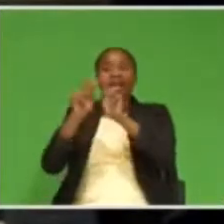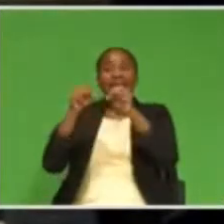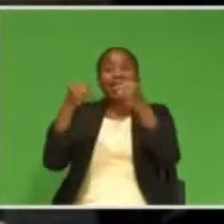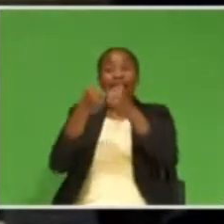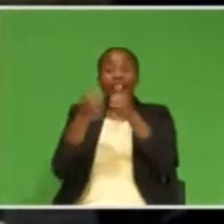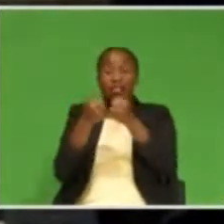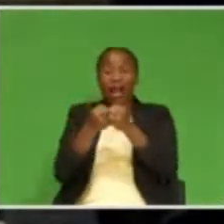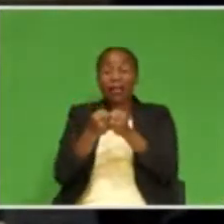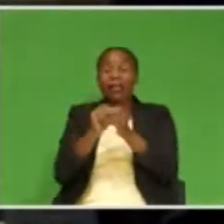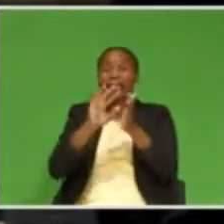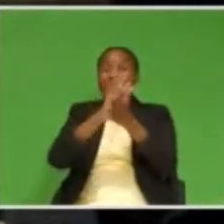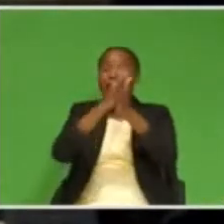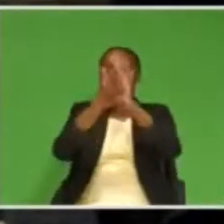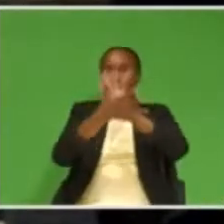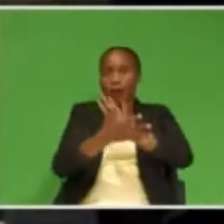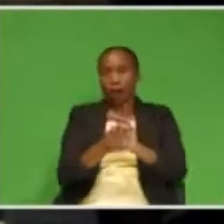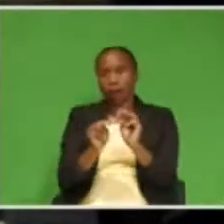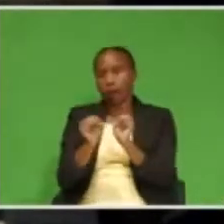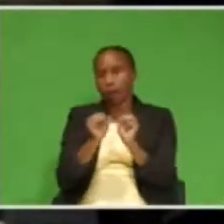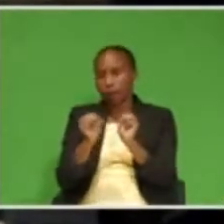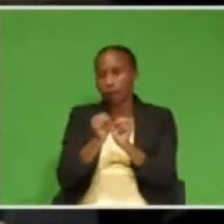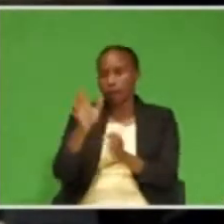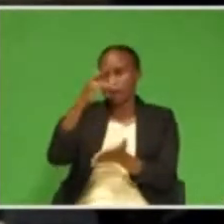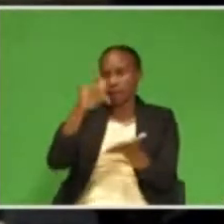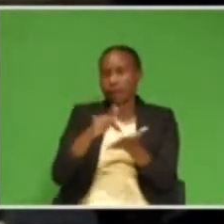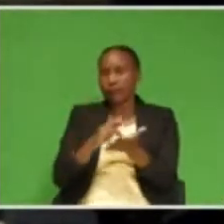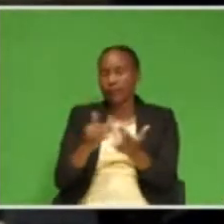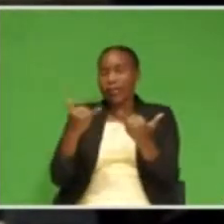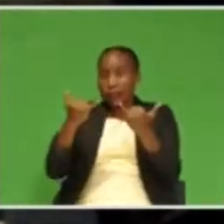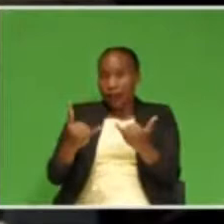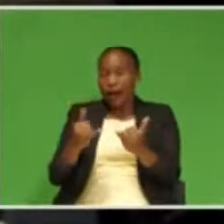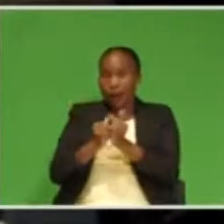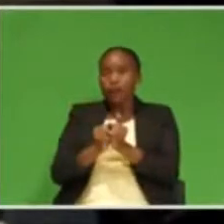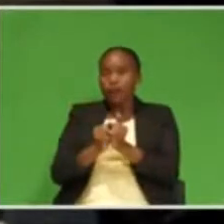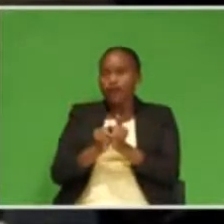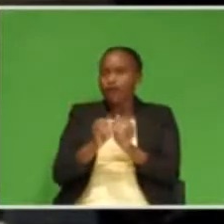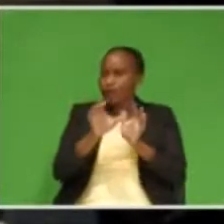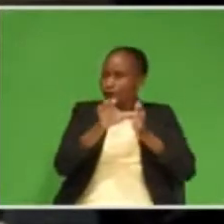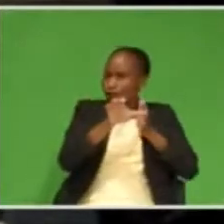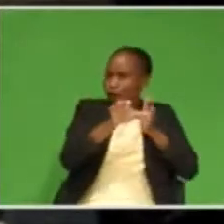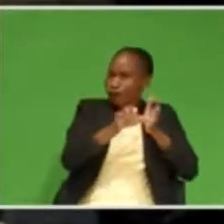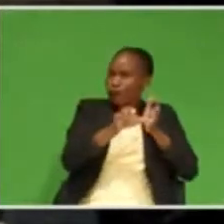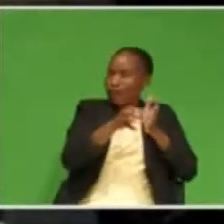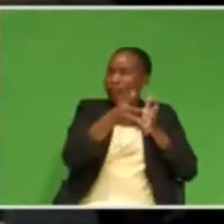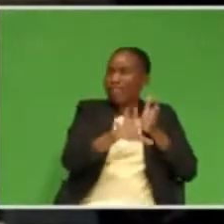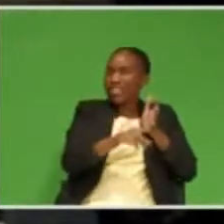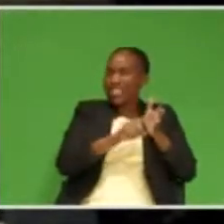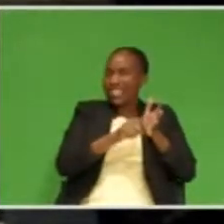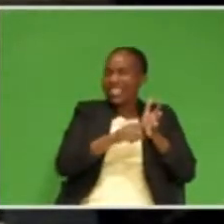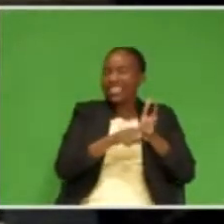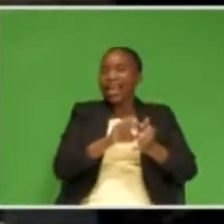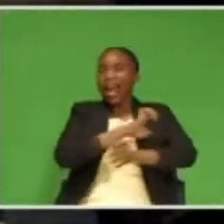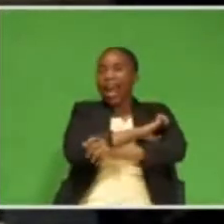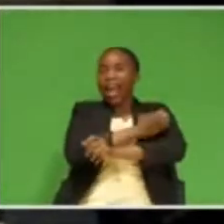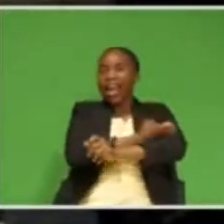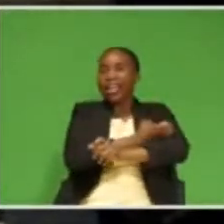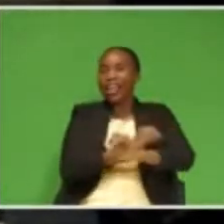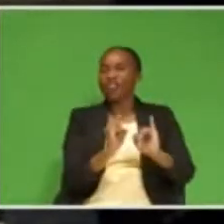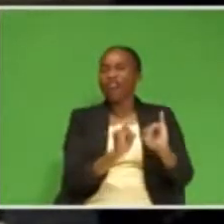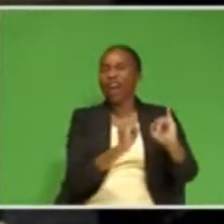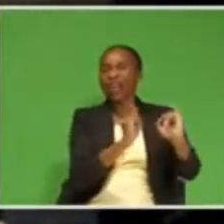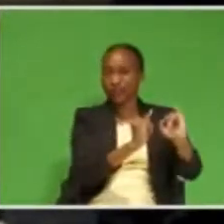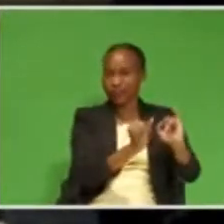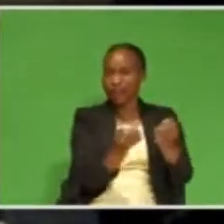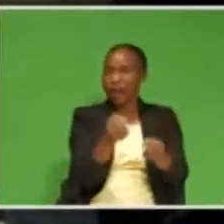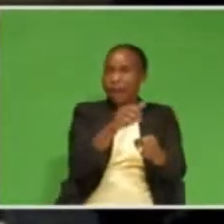Management Center has consequently classified the energy crisis and its impact